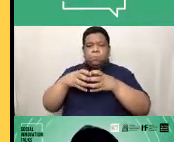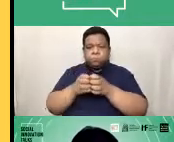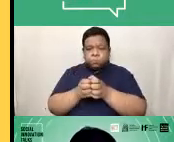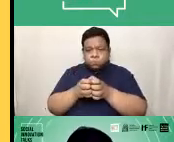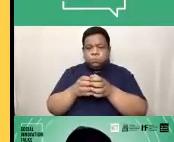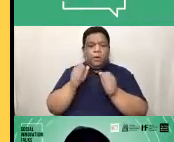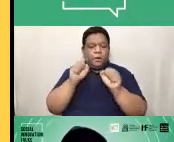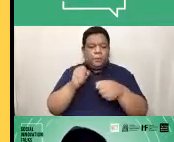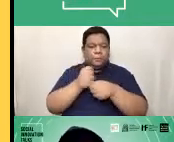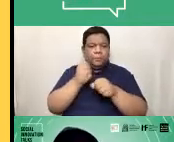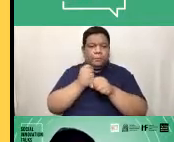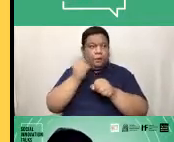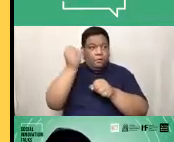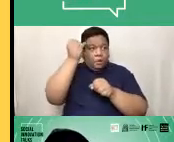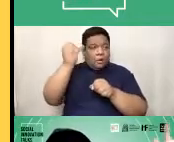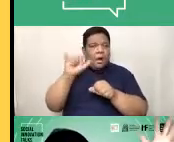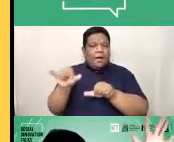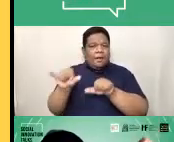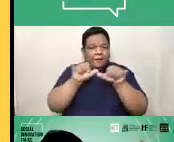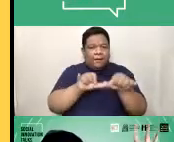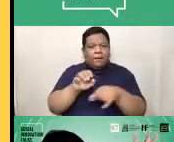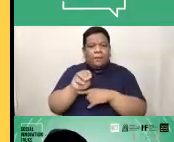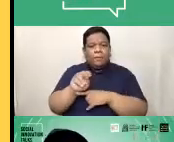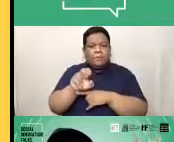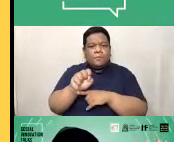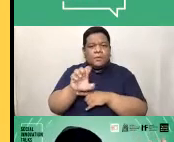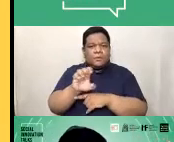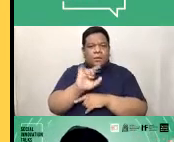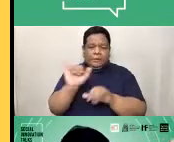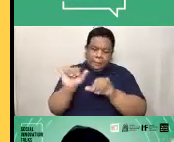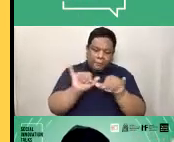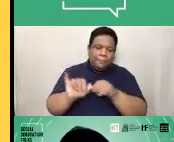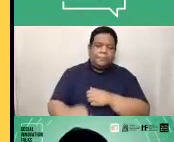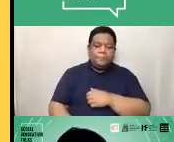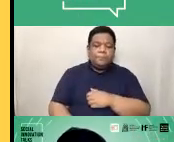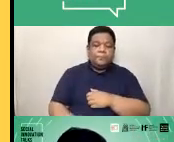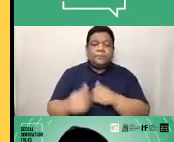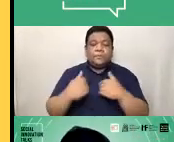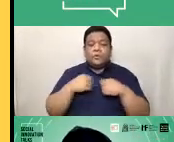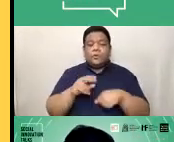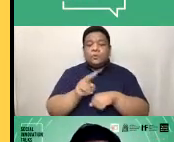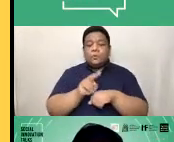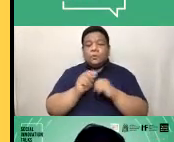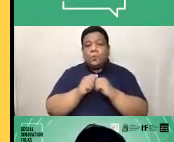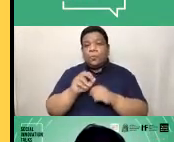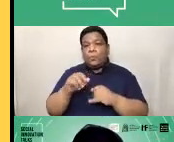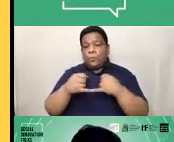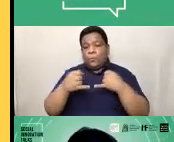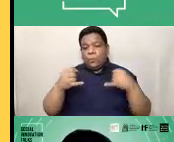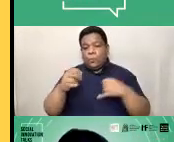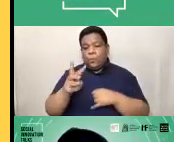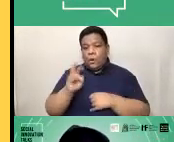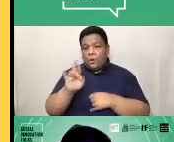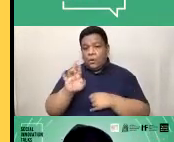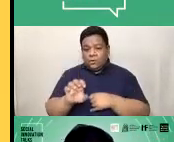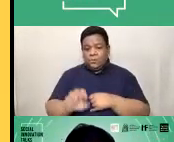to create the illusion or simulate the movement of muscle. They've also done the same with wires. When you put